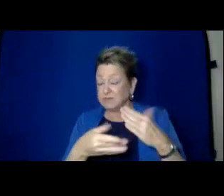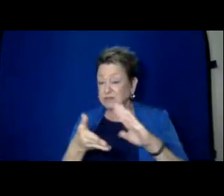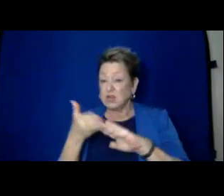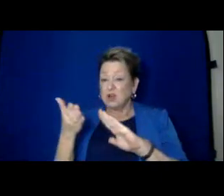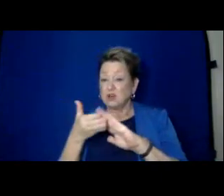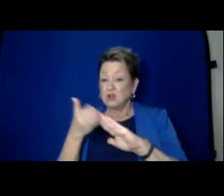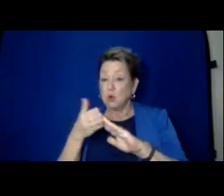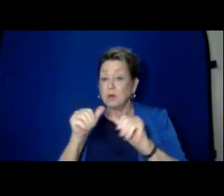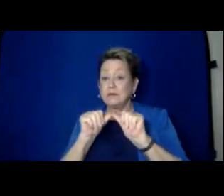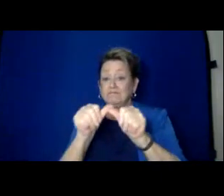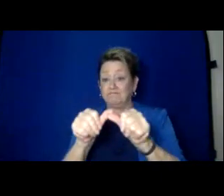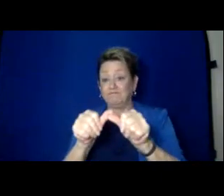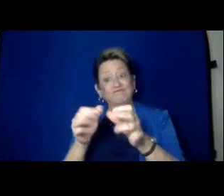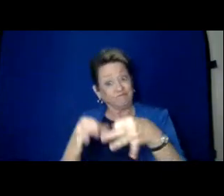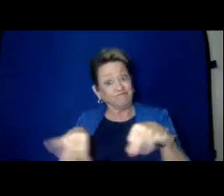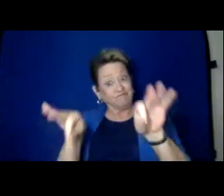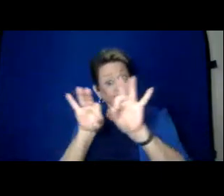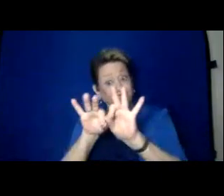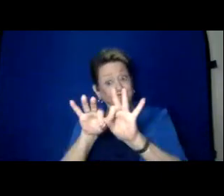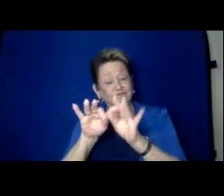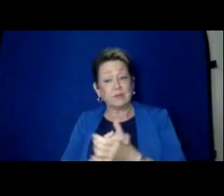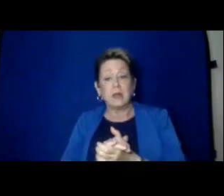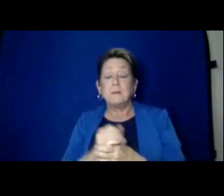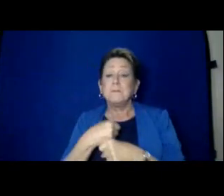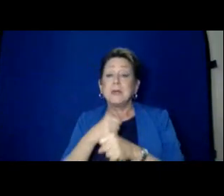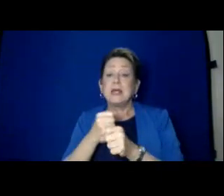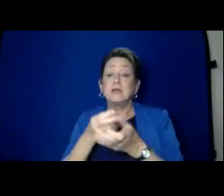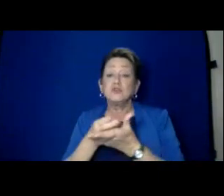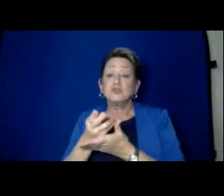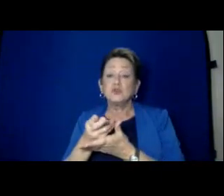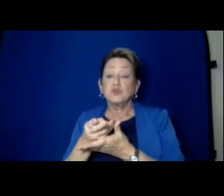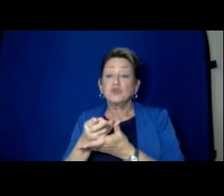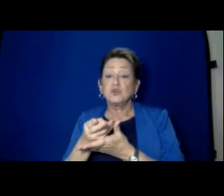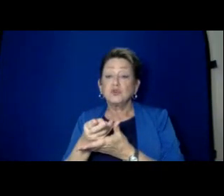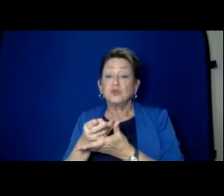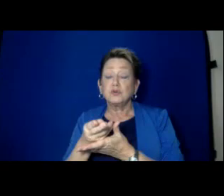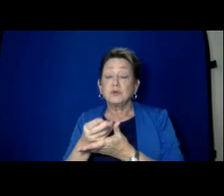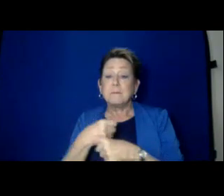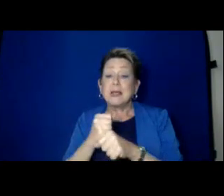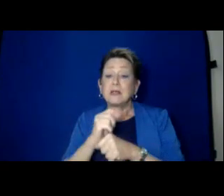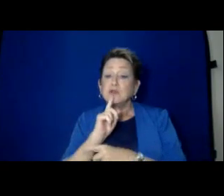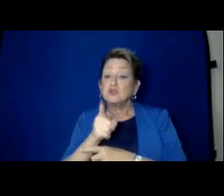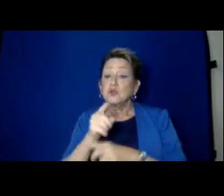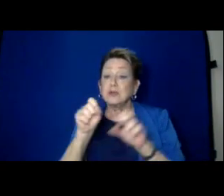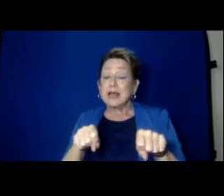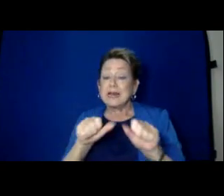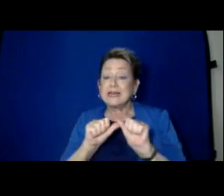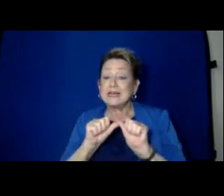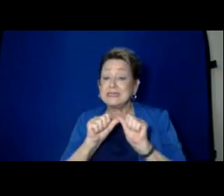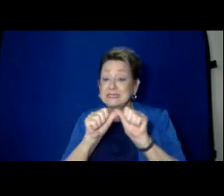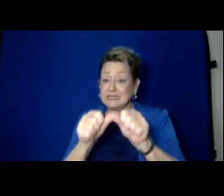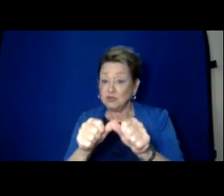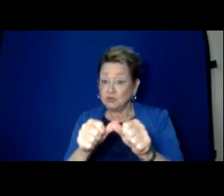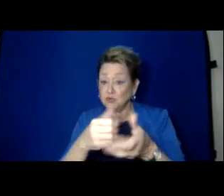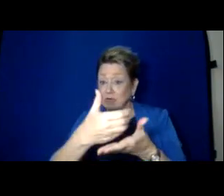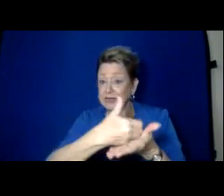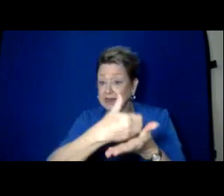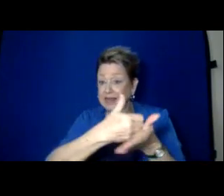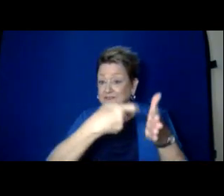ongoing and very important, and make sure that we're able to, or ensuring that we are able to continue to collect